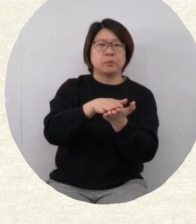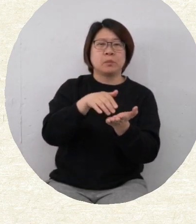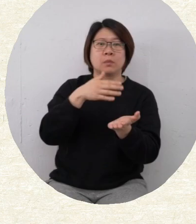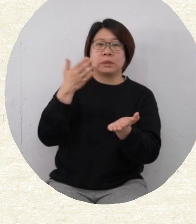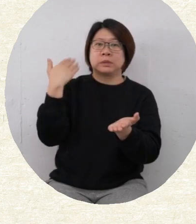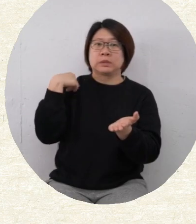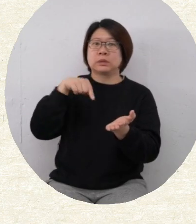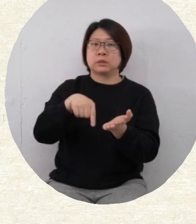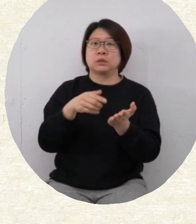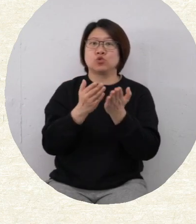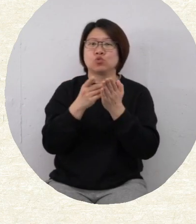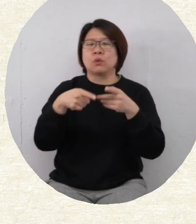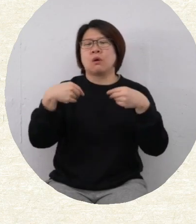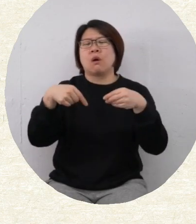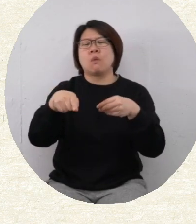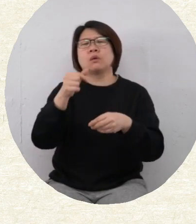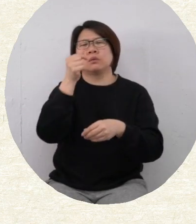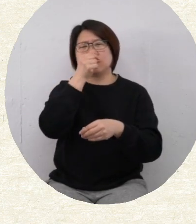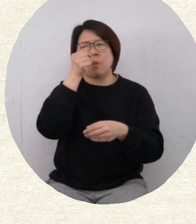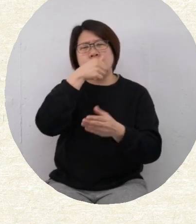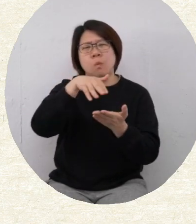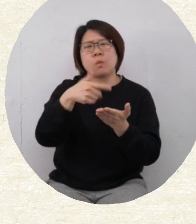it's more on